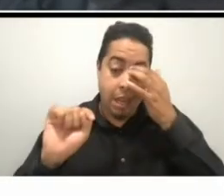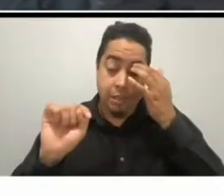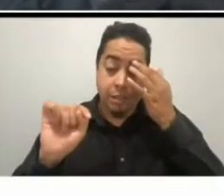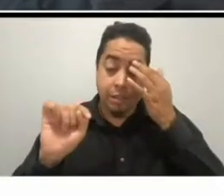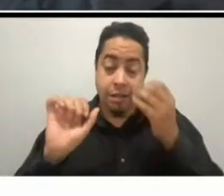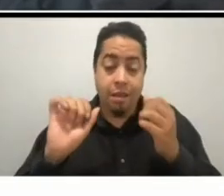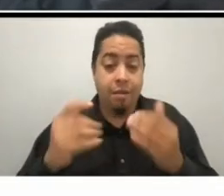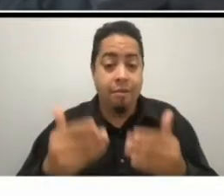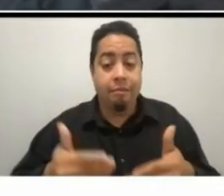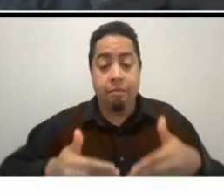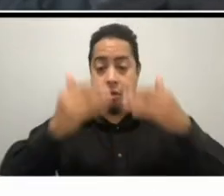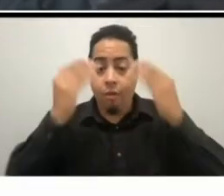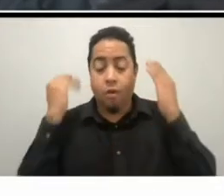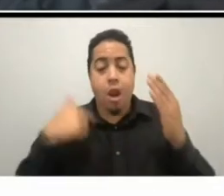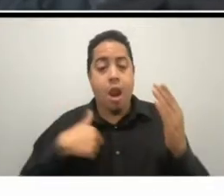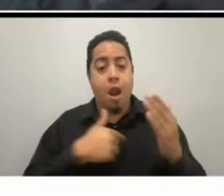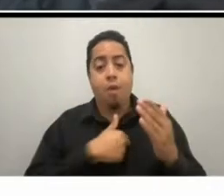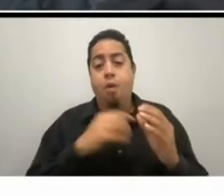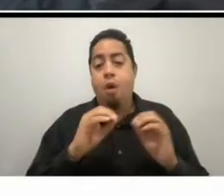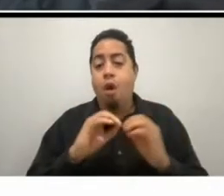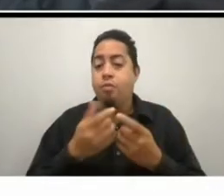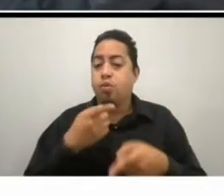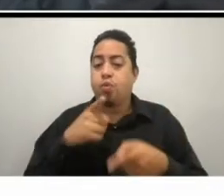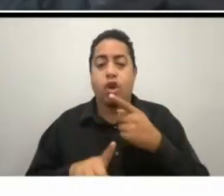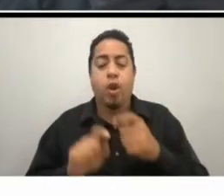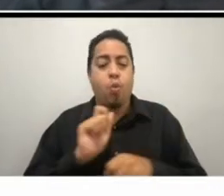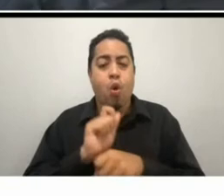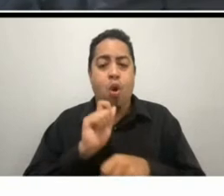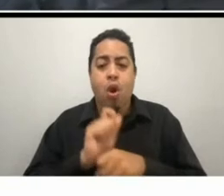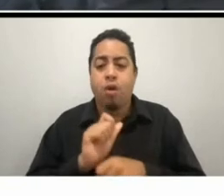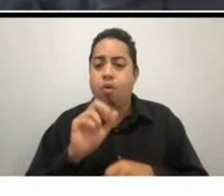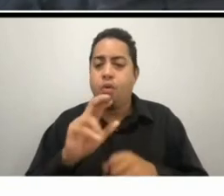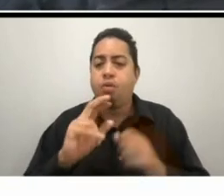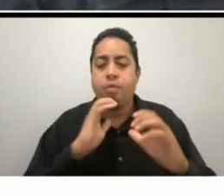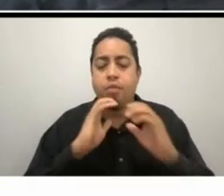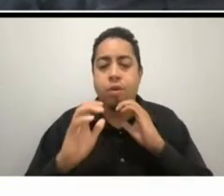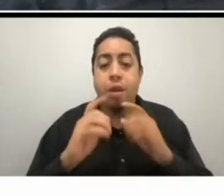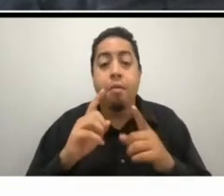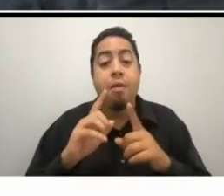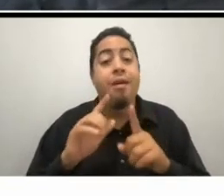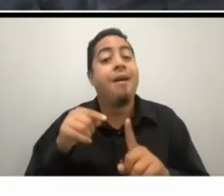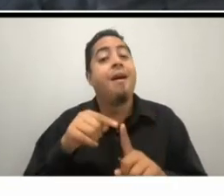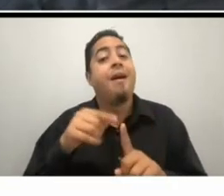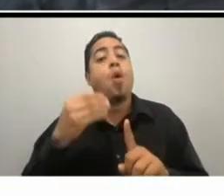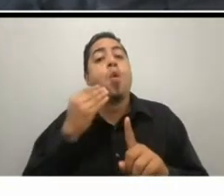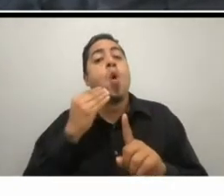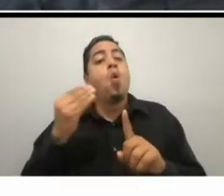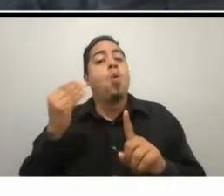were unable to work, or at least communicate. But at home,